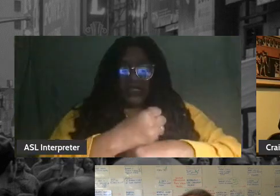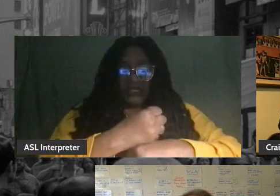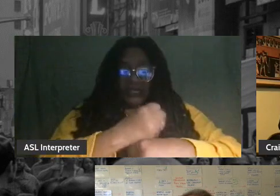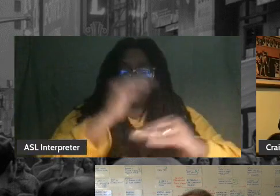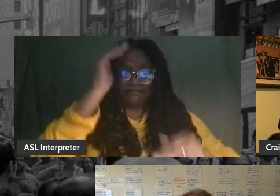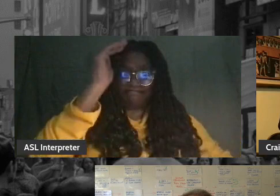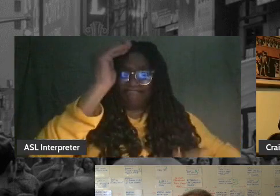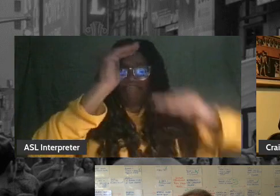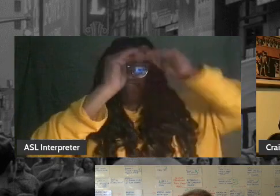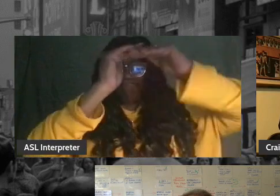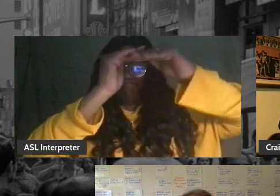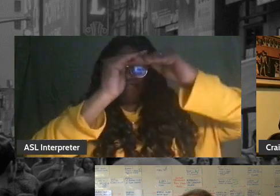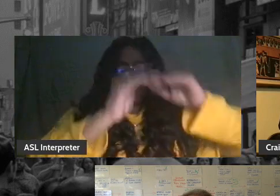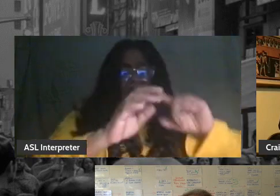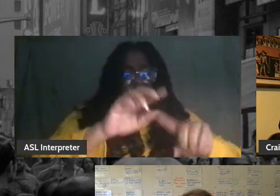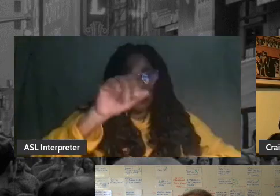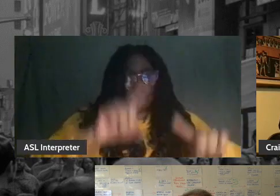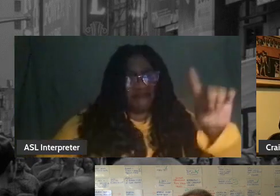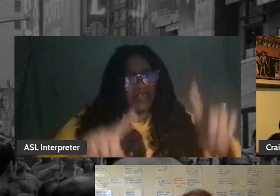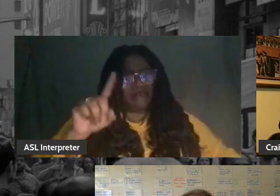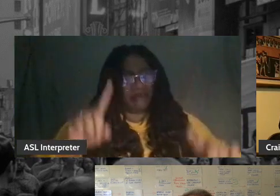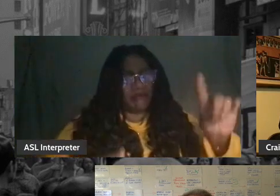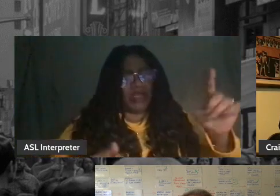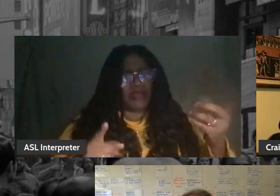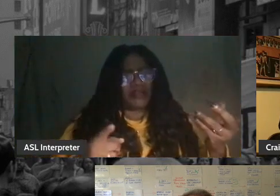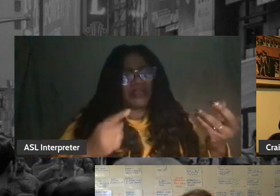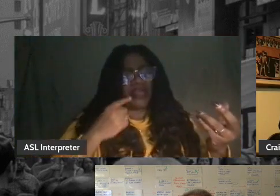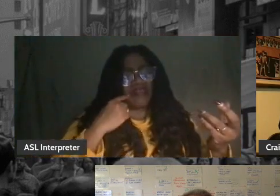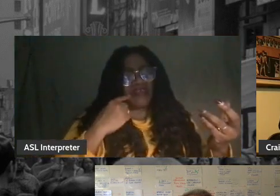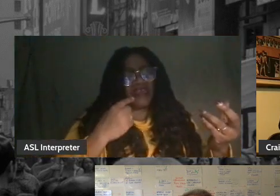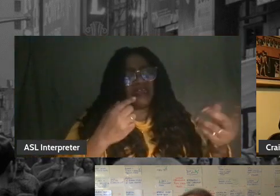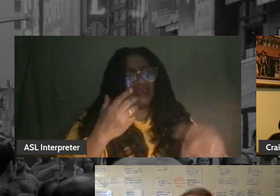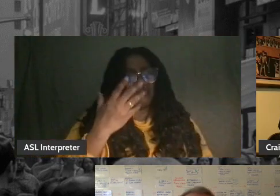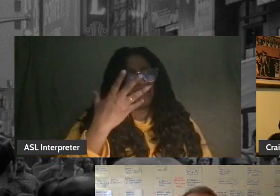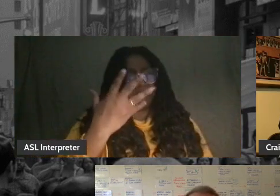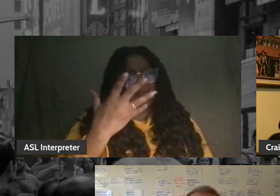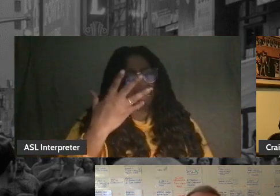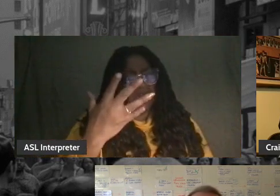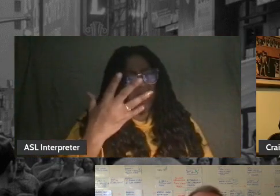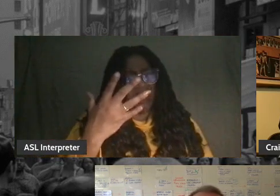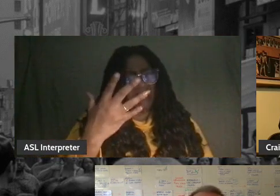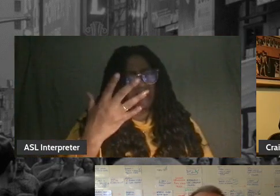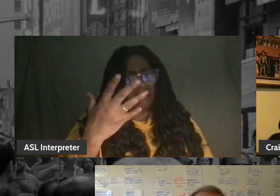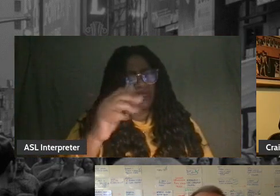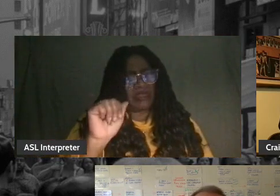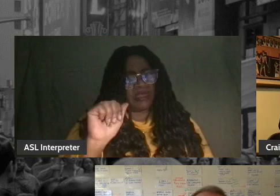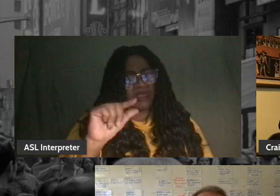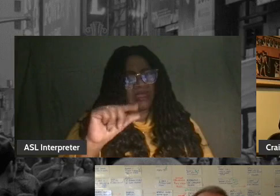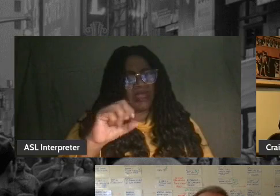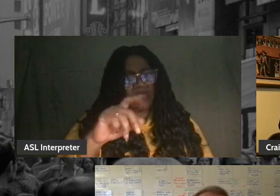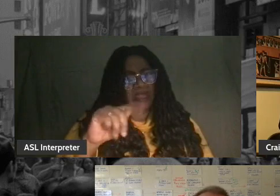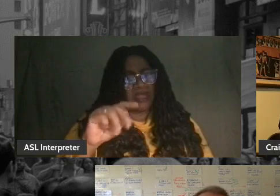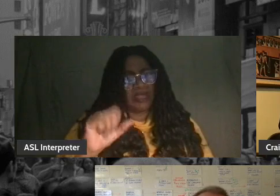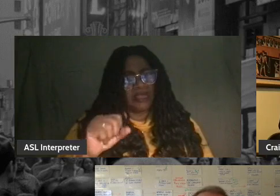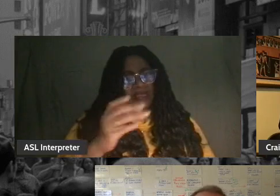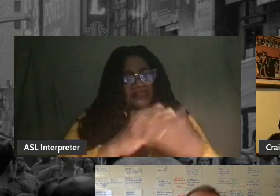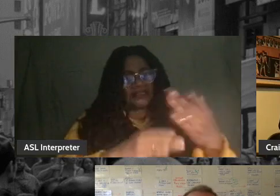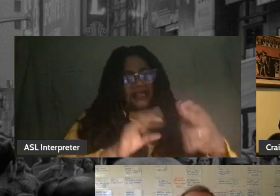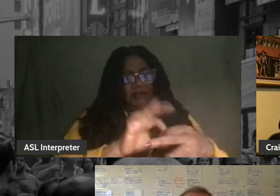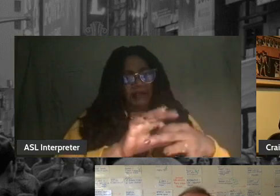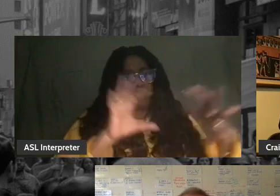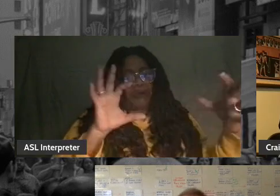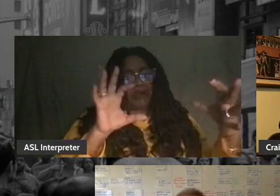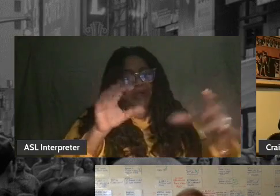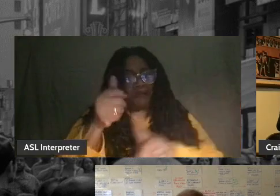I've had a variety, I've had, I think, 5 agents in my lifetime. Some I broke up with, some broke up